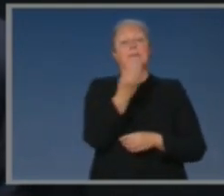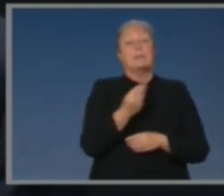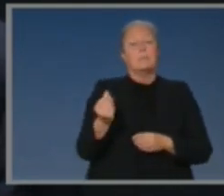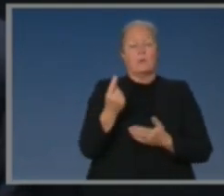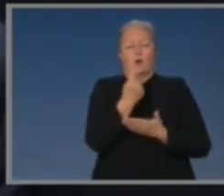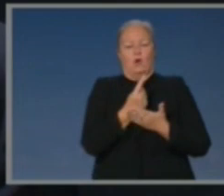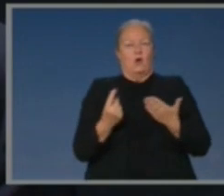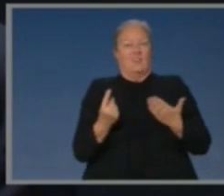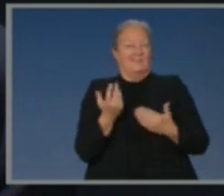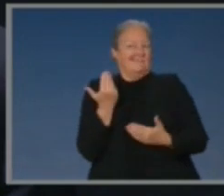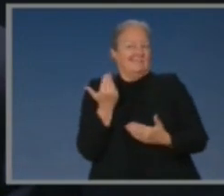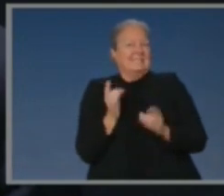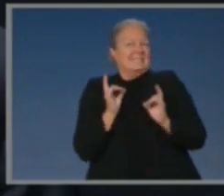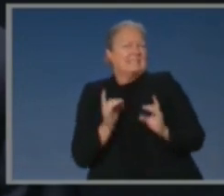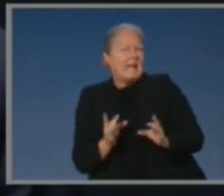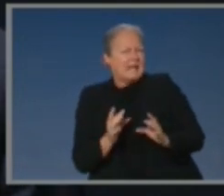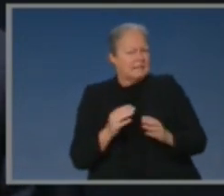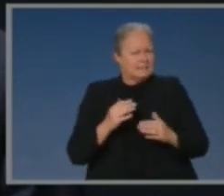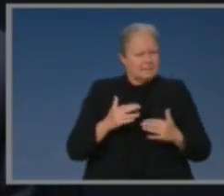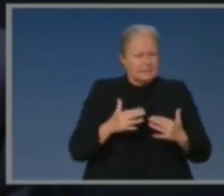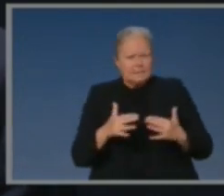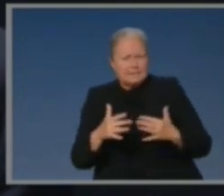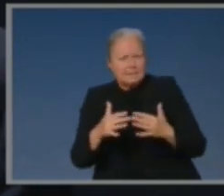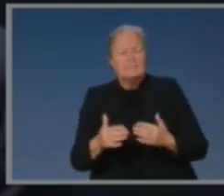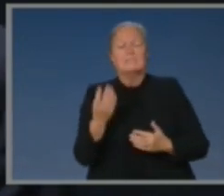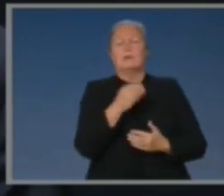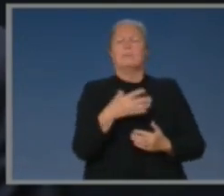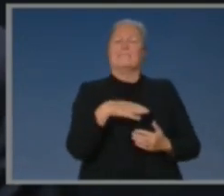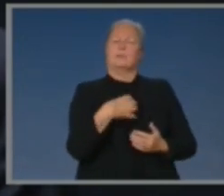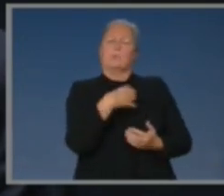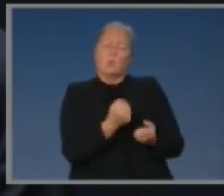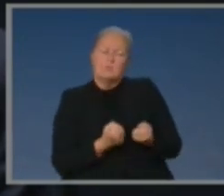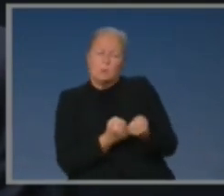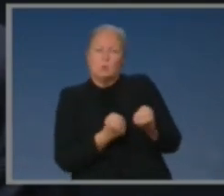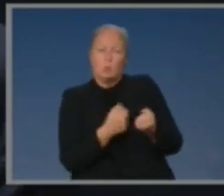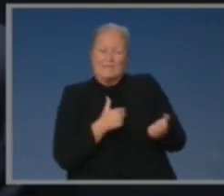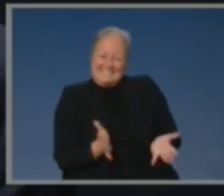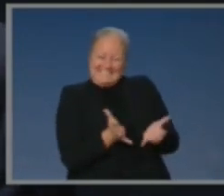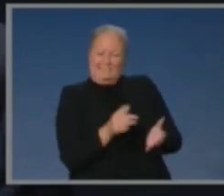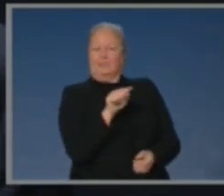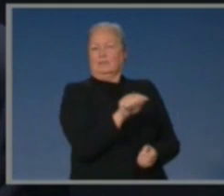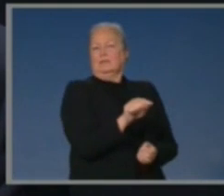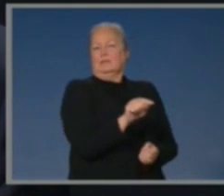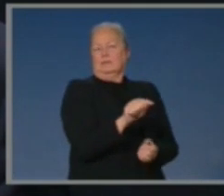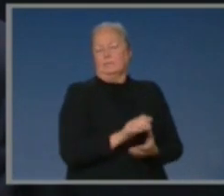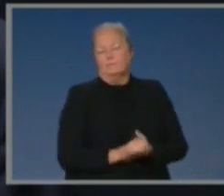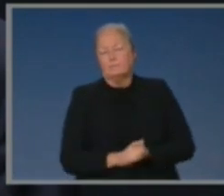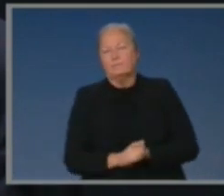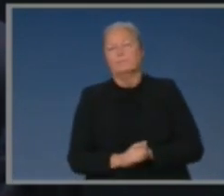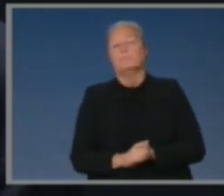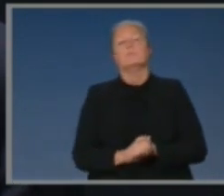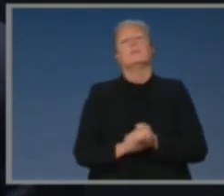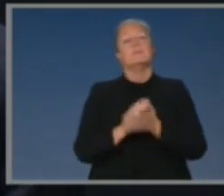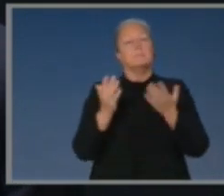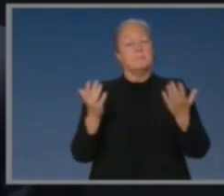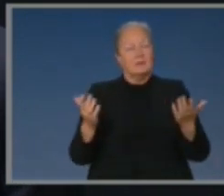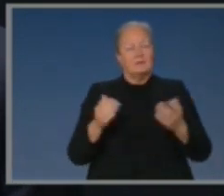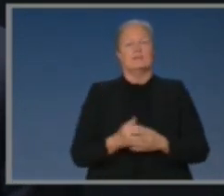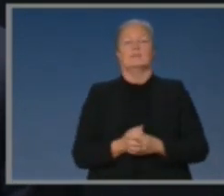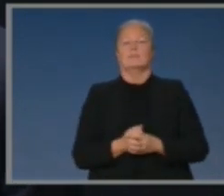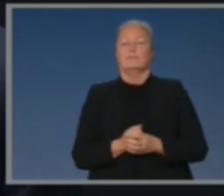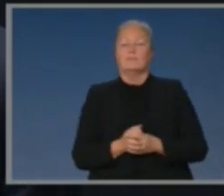and some need a little more help to get there, and that's where we're working at the moment. But it'd be fair to say that the level of ingenuity